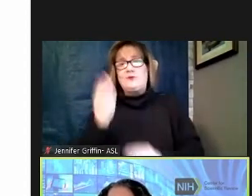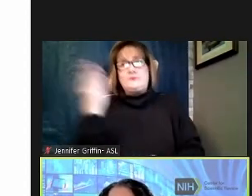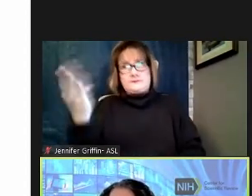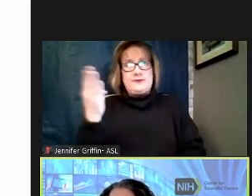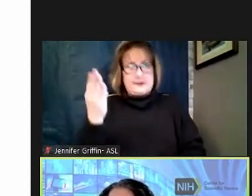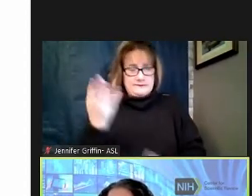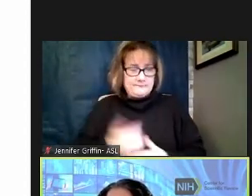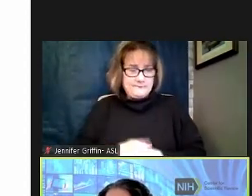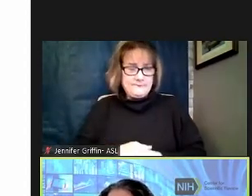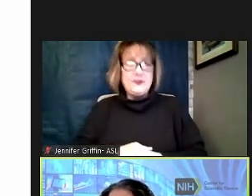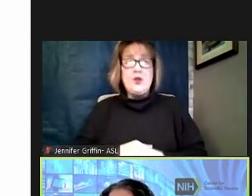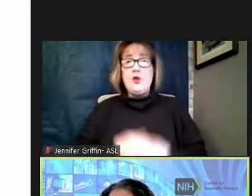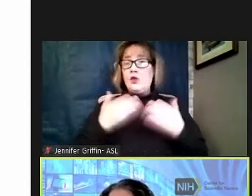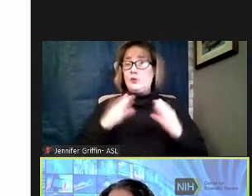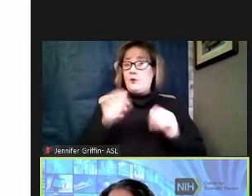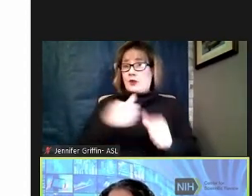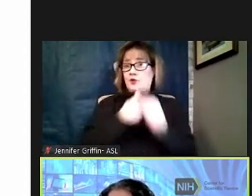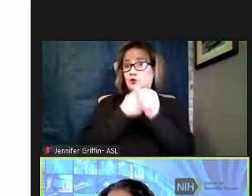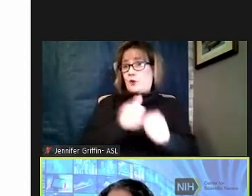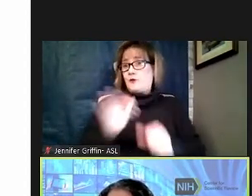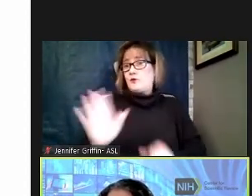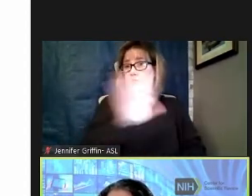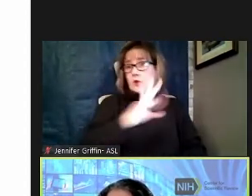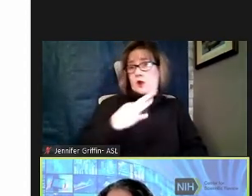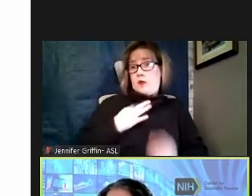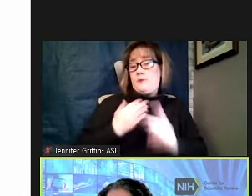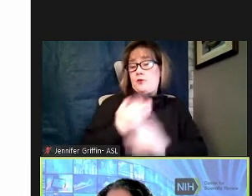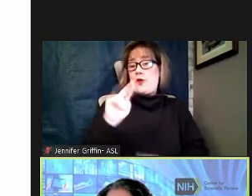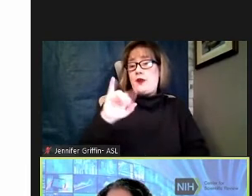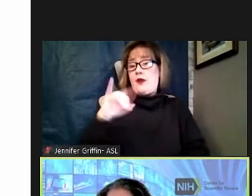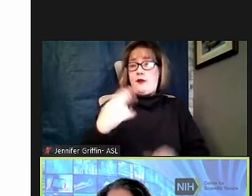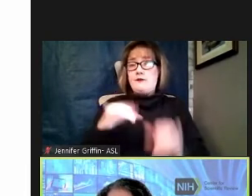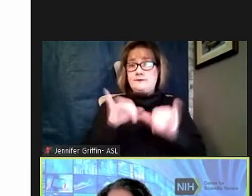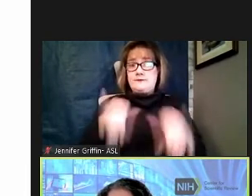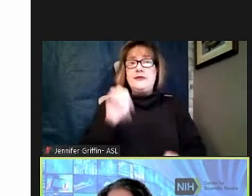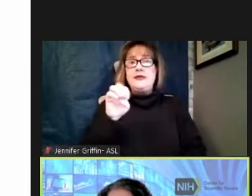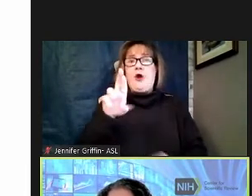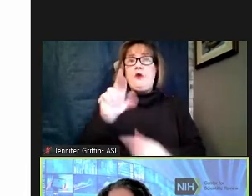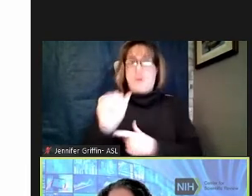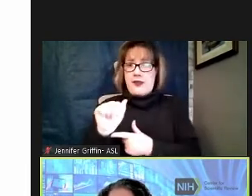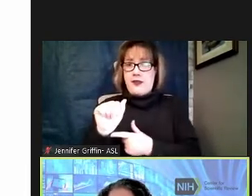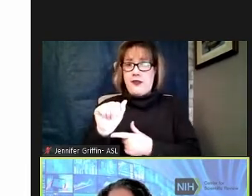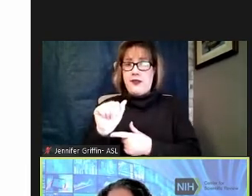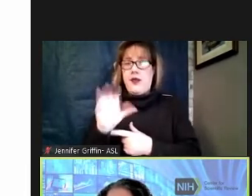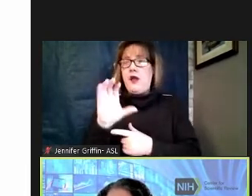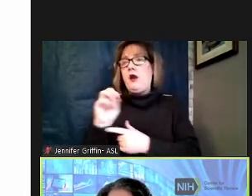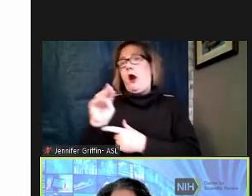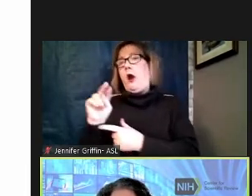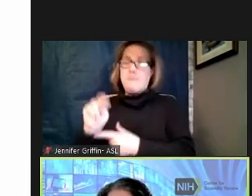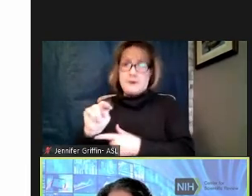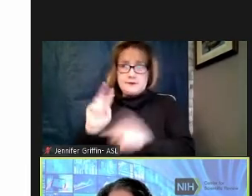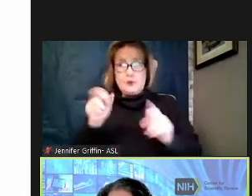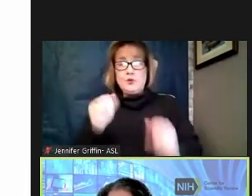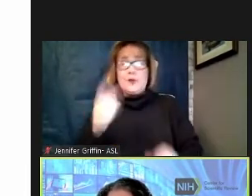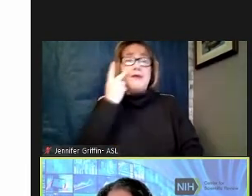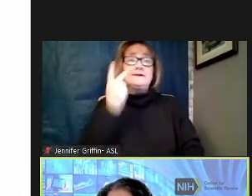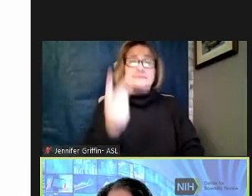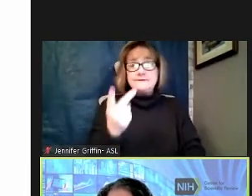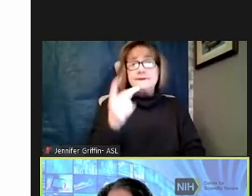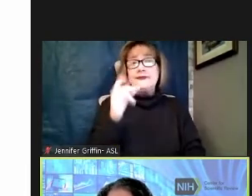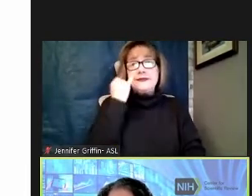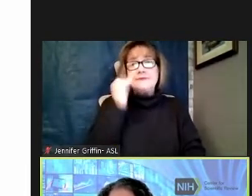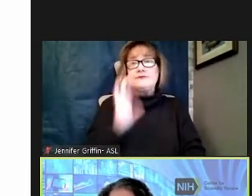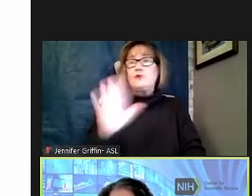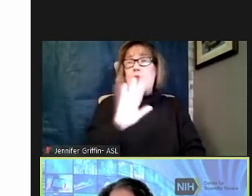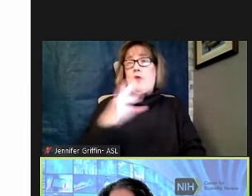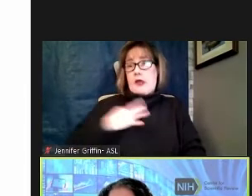So the way that you can trace your application through the NIH system is the ERA comments. So you can see again whether your application